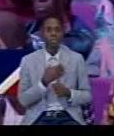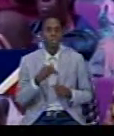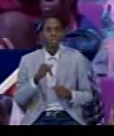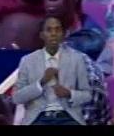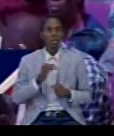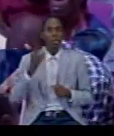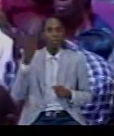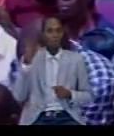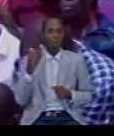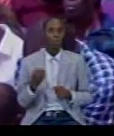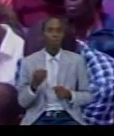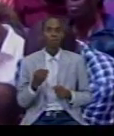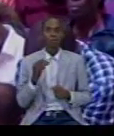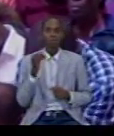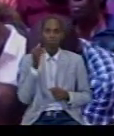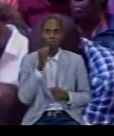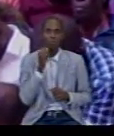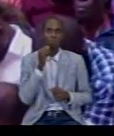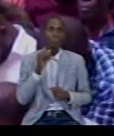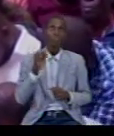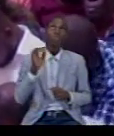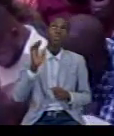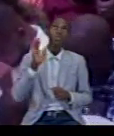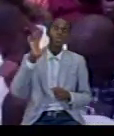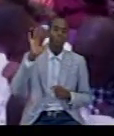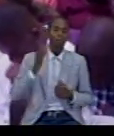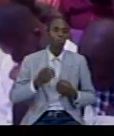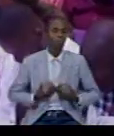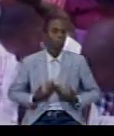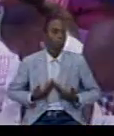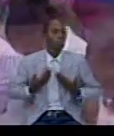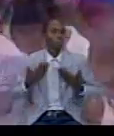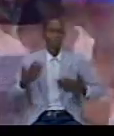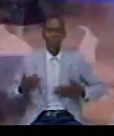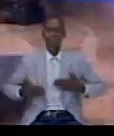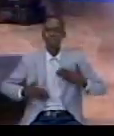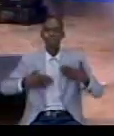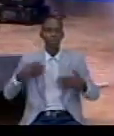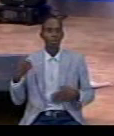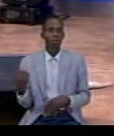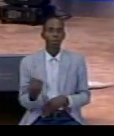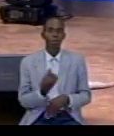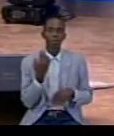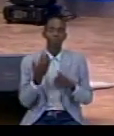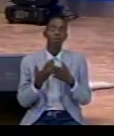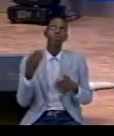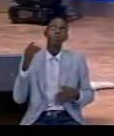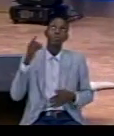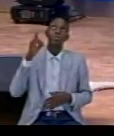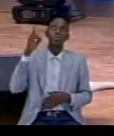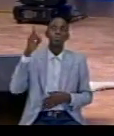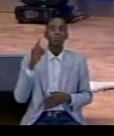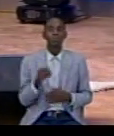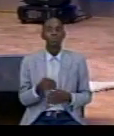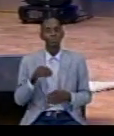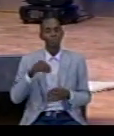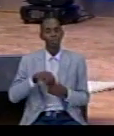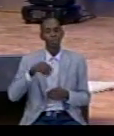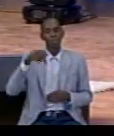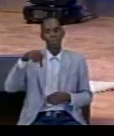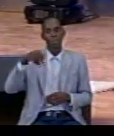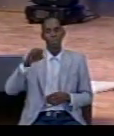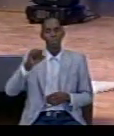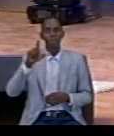daily his delight, rejoicing always before him. Psalm 2,